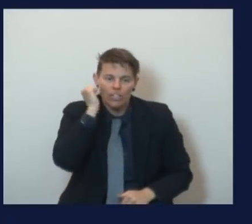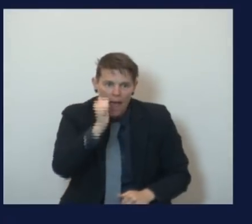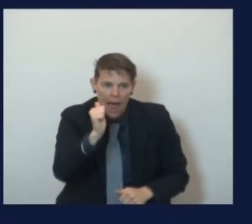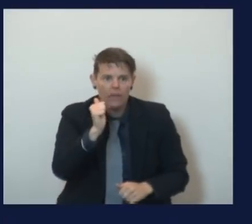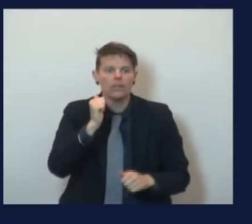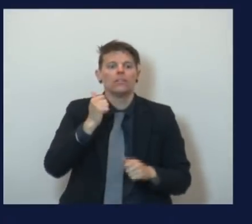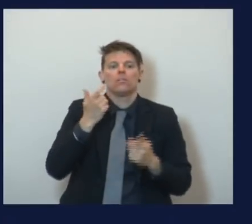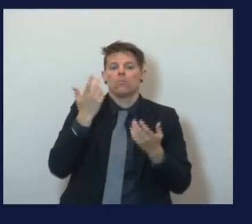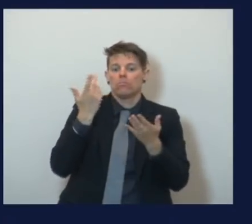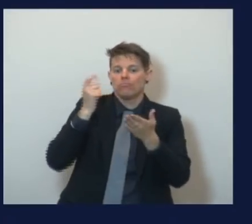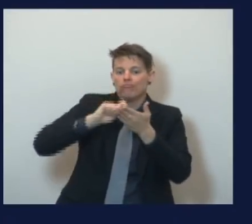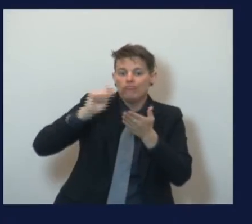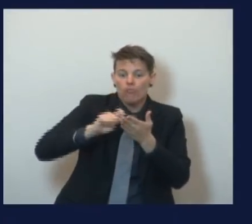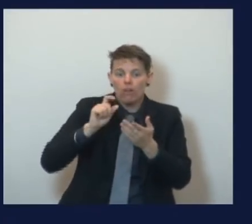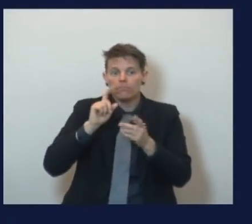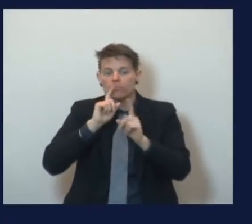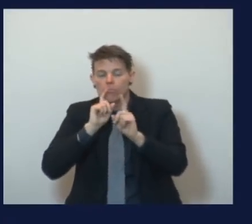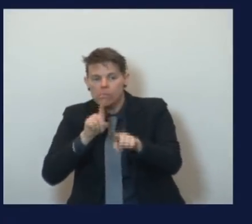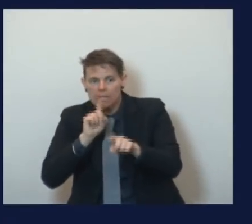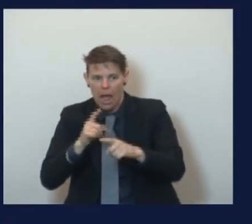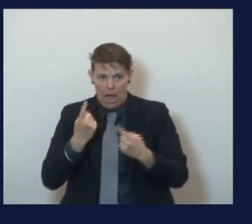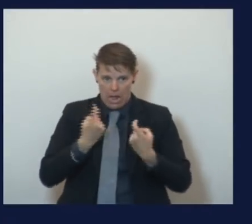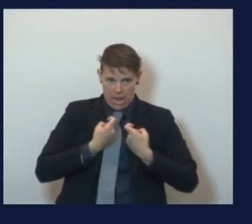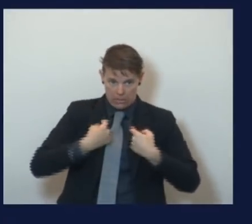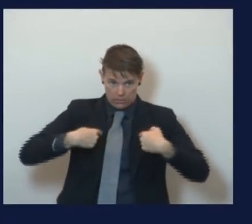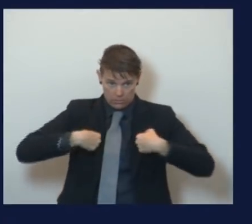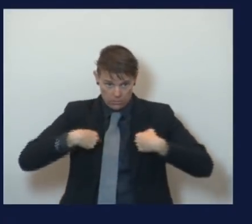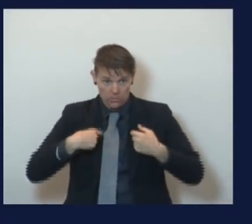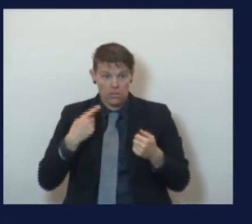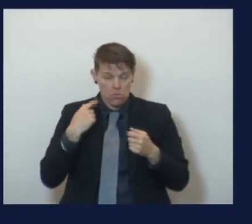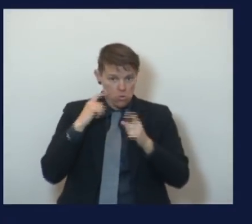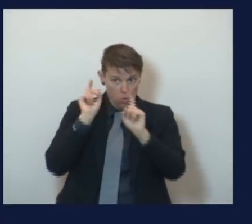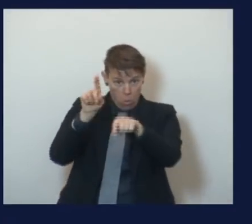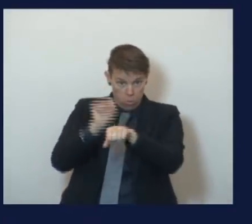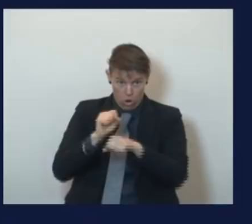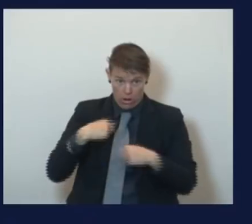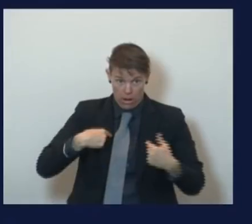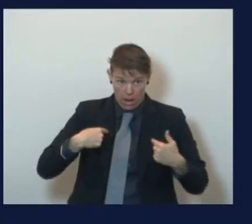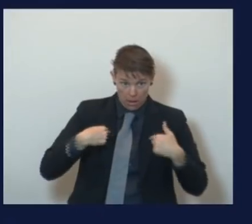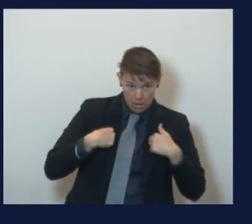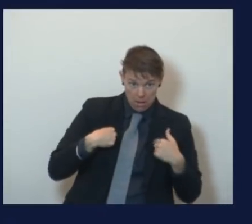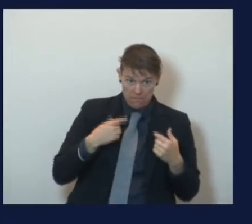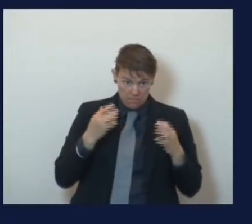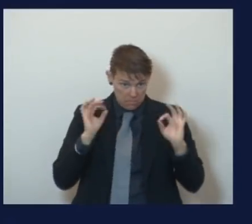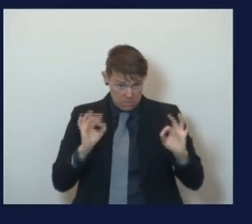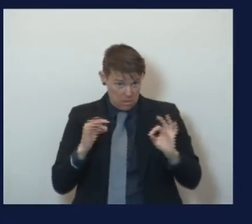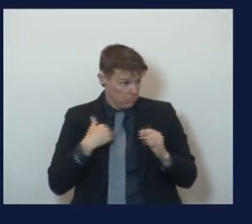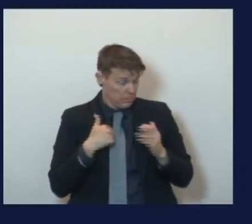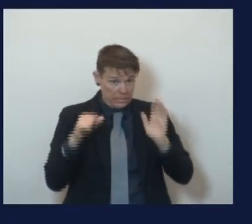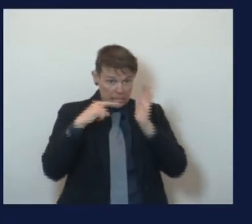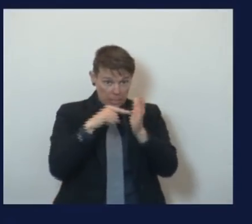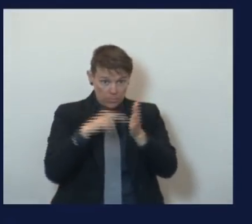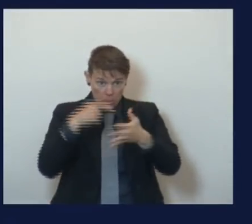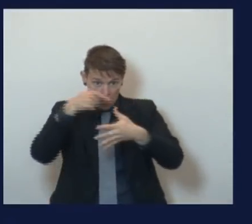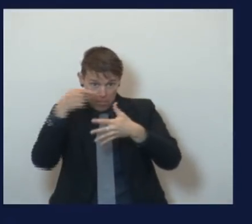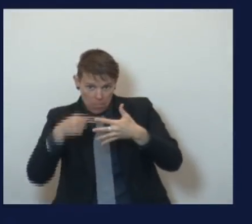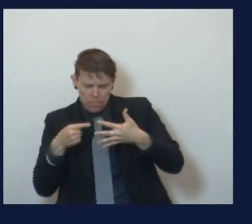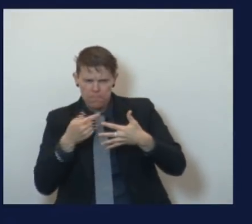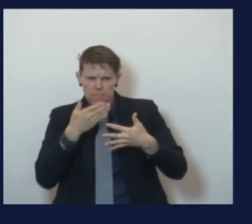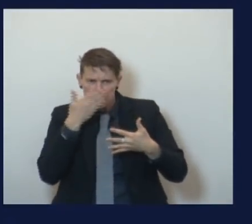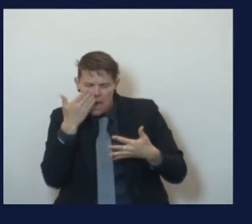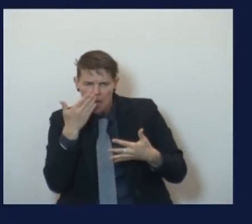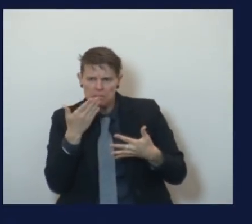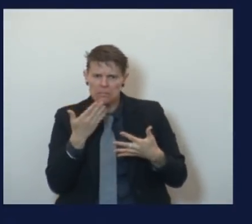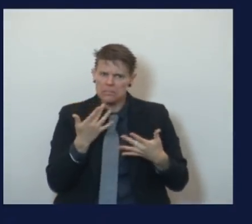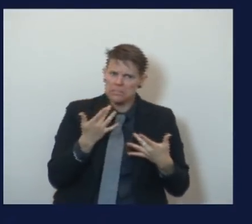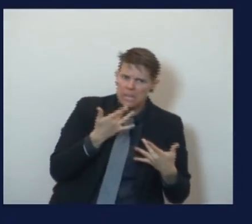reminding employees to ask themselves, before I come to work, do I have any of these symptoms? Is it loss of smell or taste? Is it anything